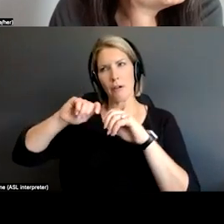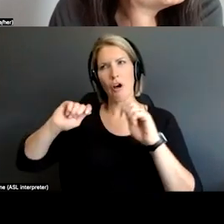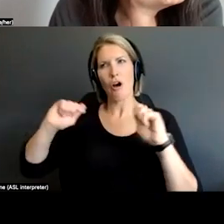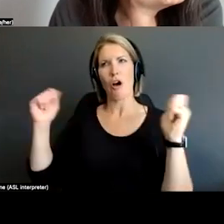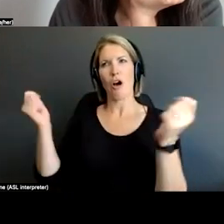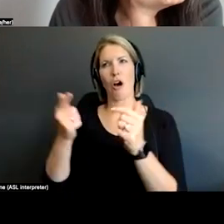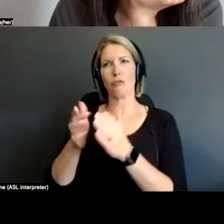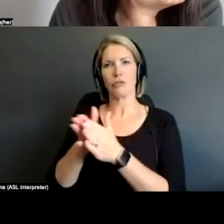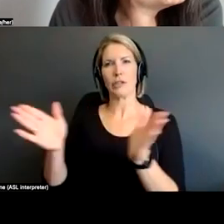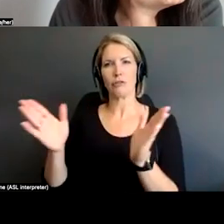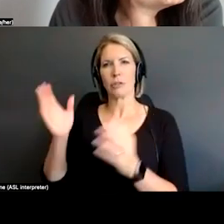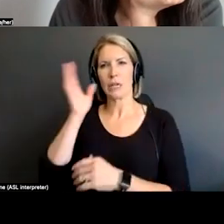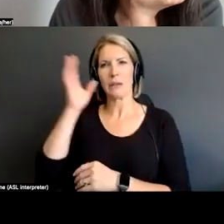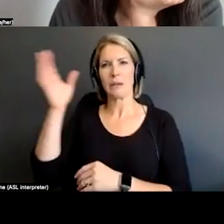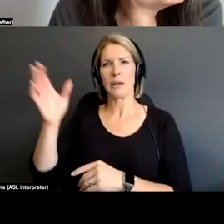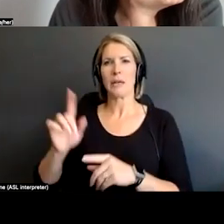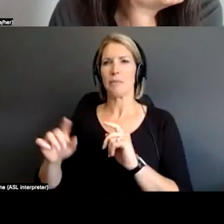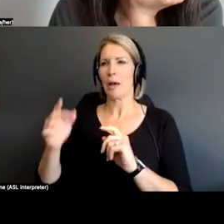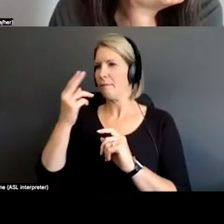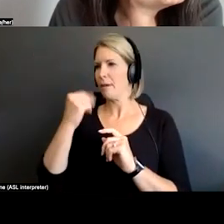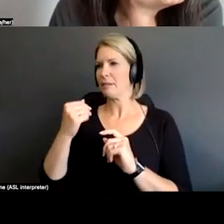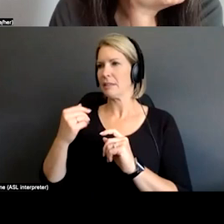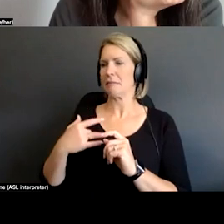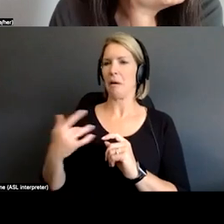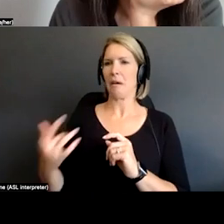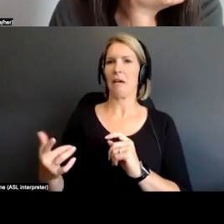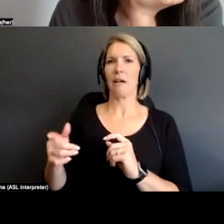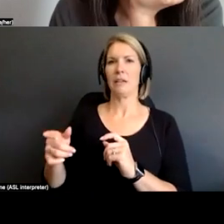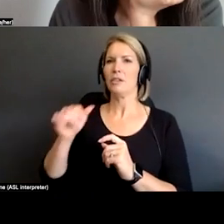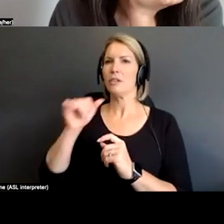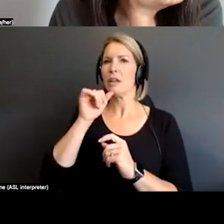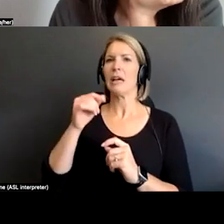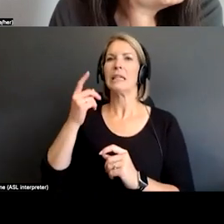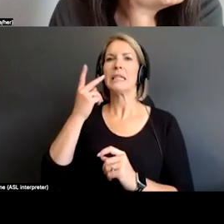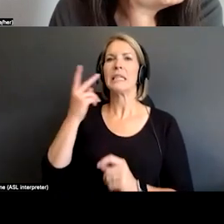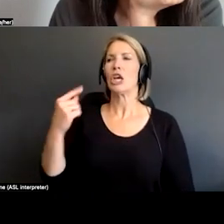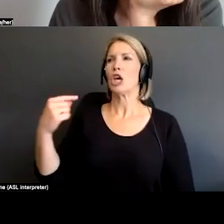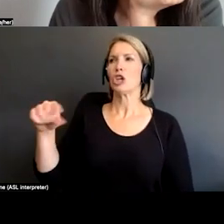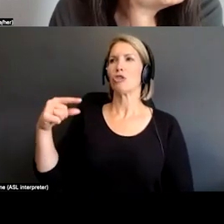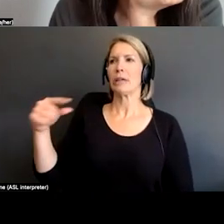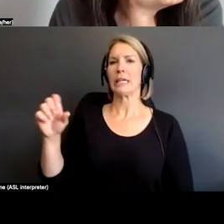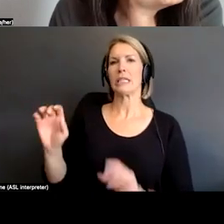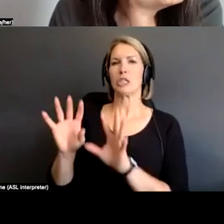with things that usually you don't see on a cover, like green smoke.